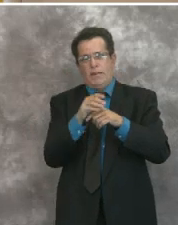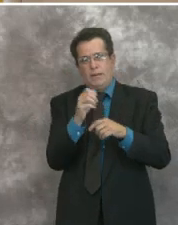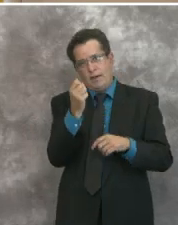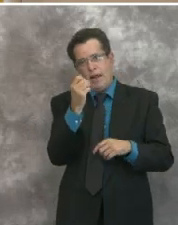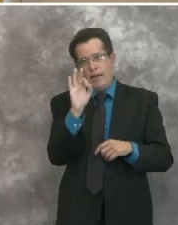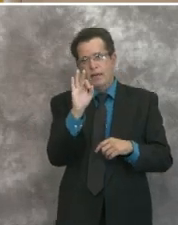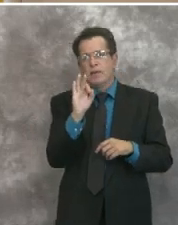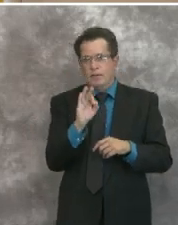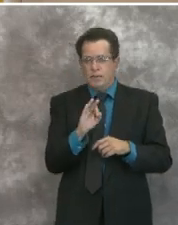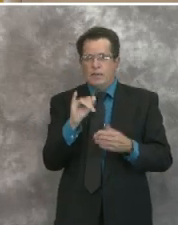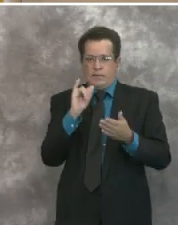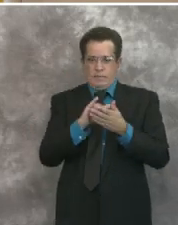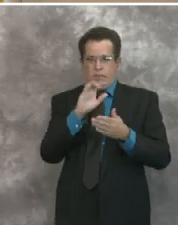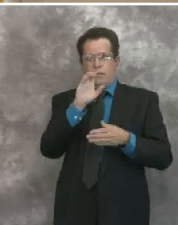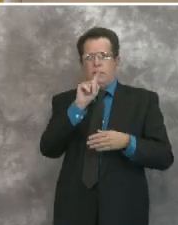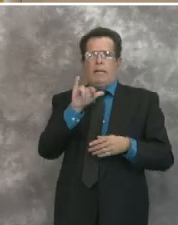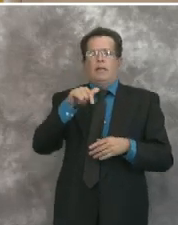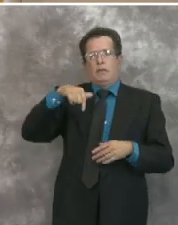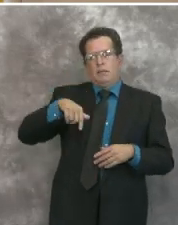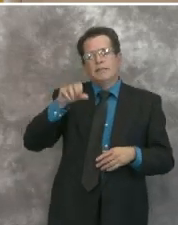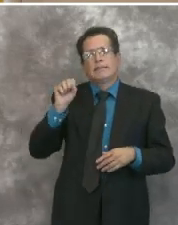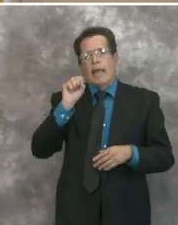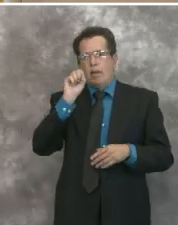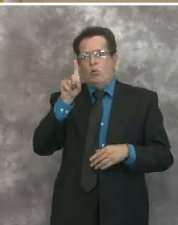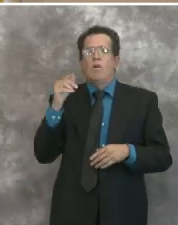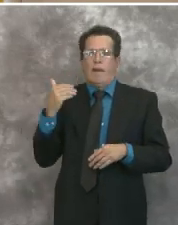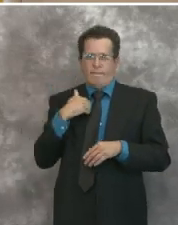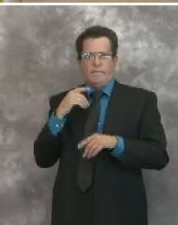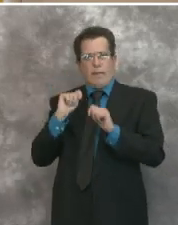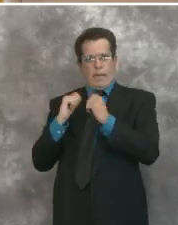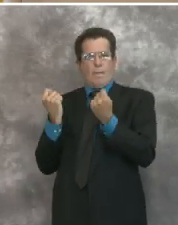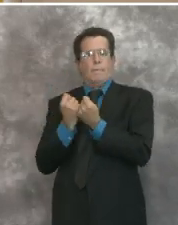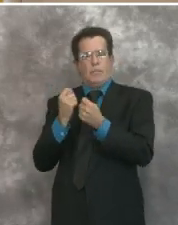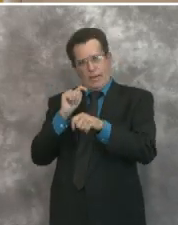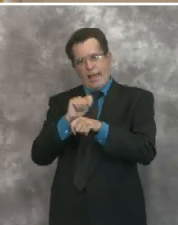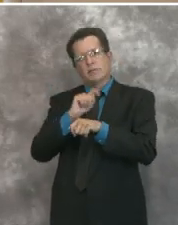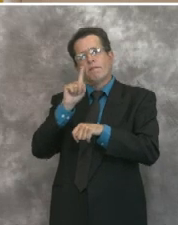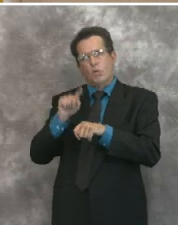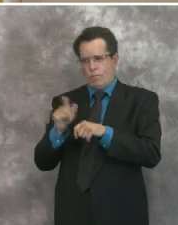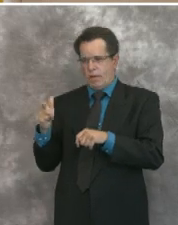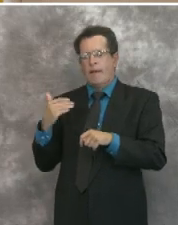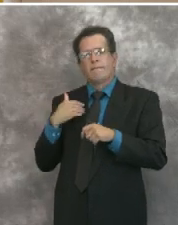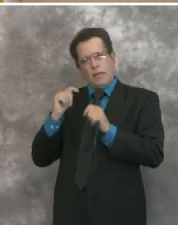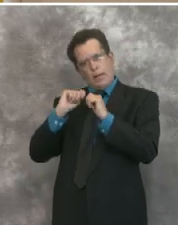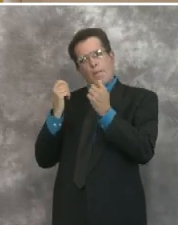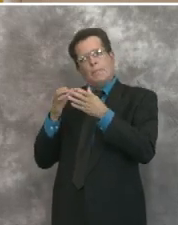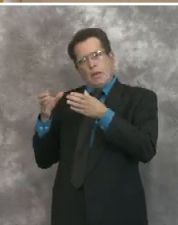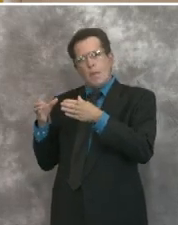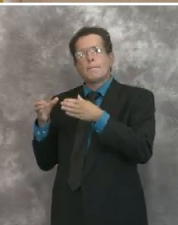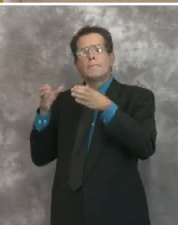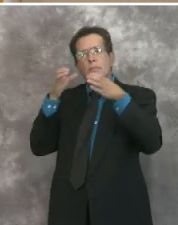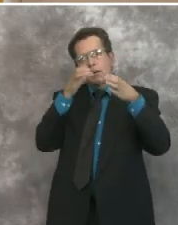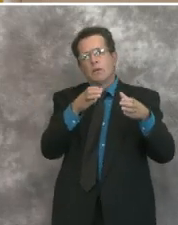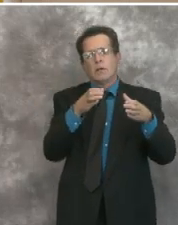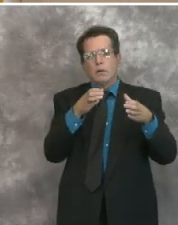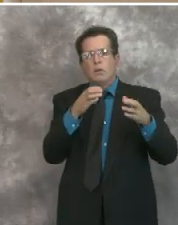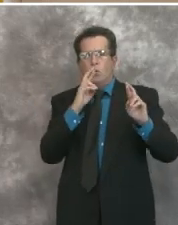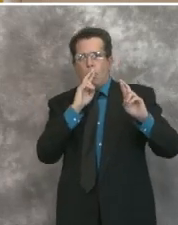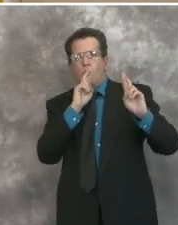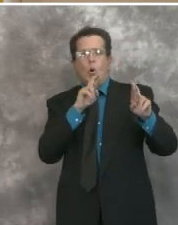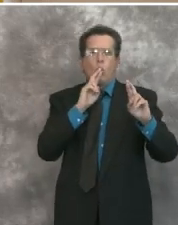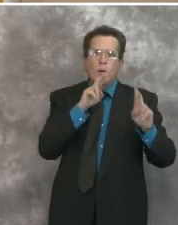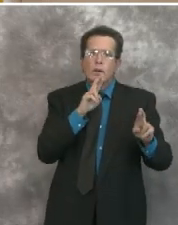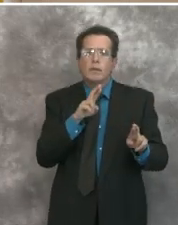aware, the City of San Diego created a task force that includes involvement and reports